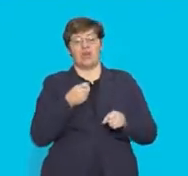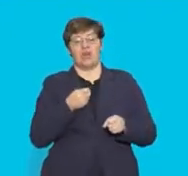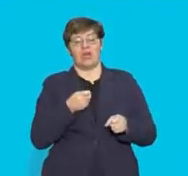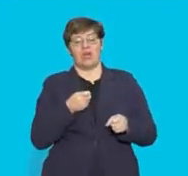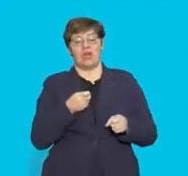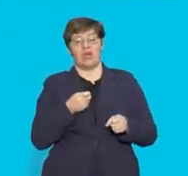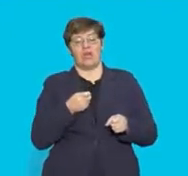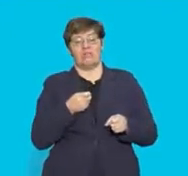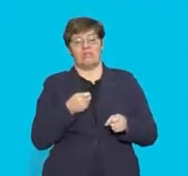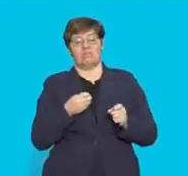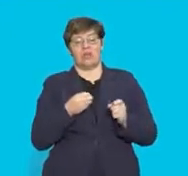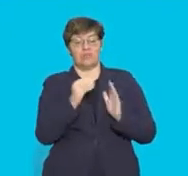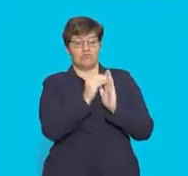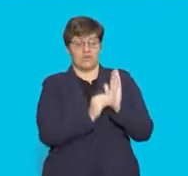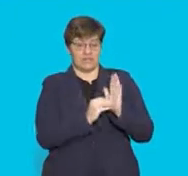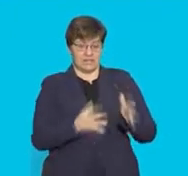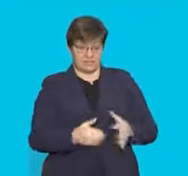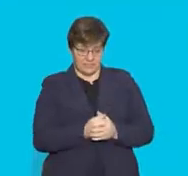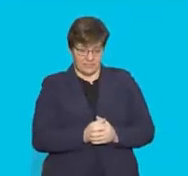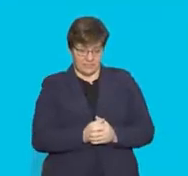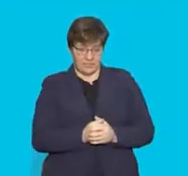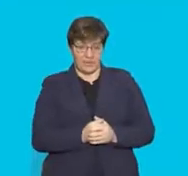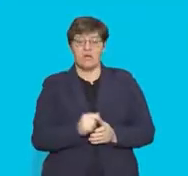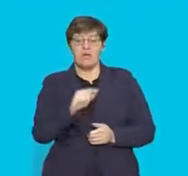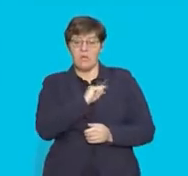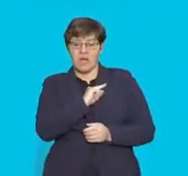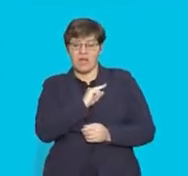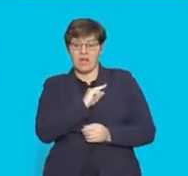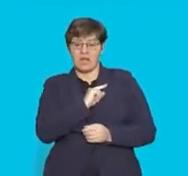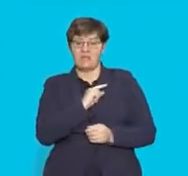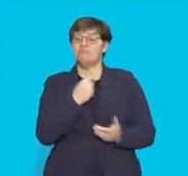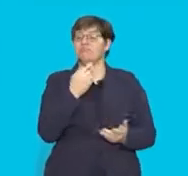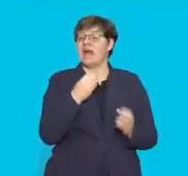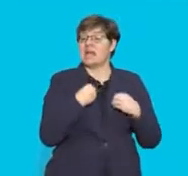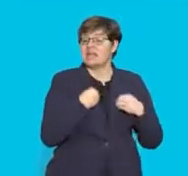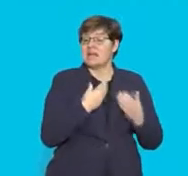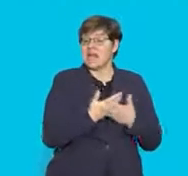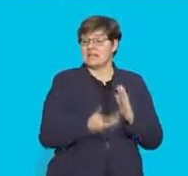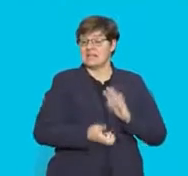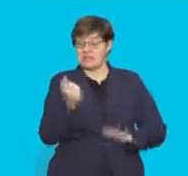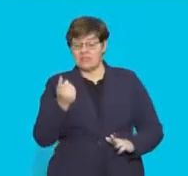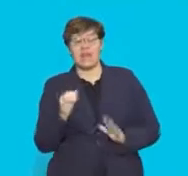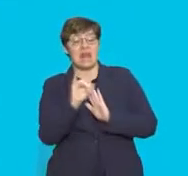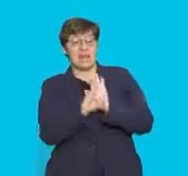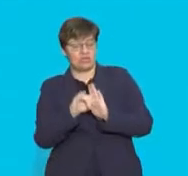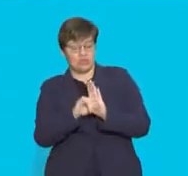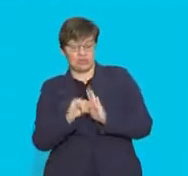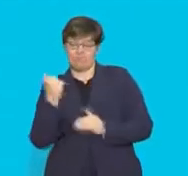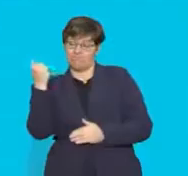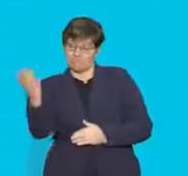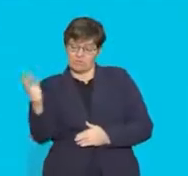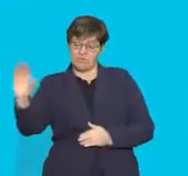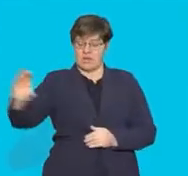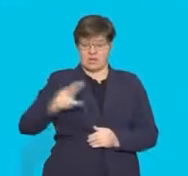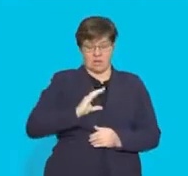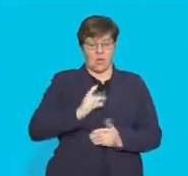The assets can be damaged and an insurance claim can be lodged, or the asset can be